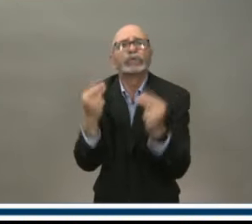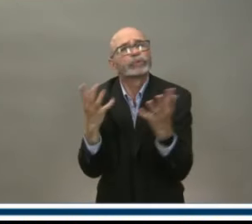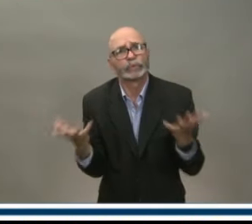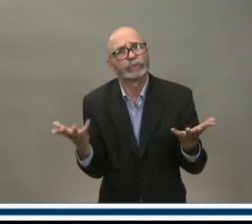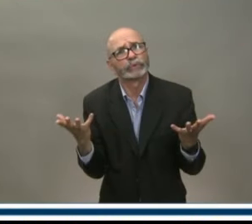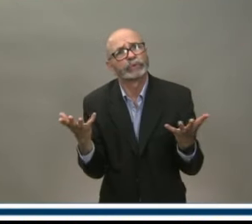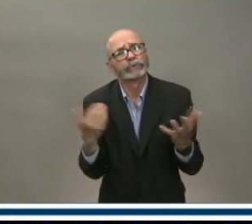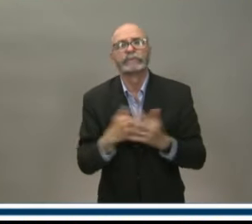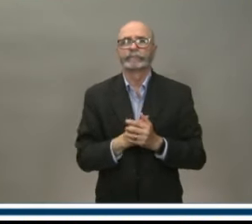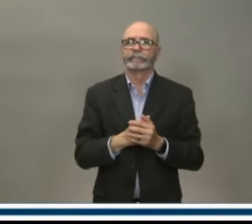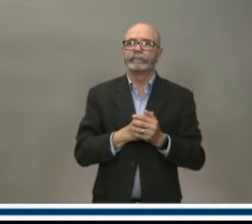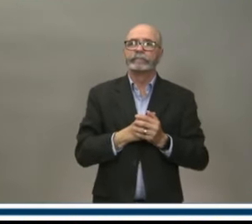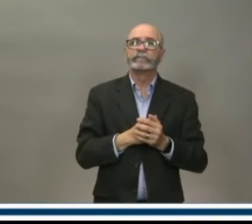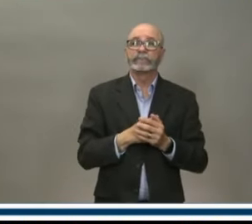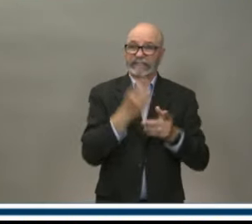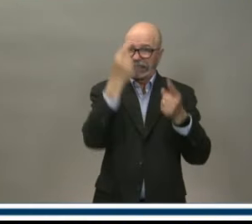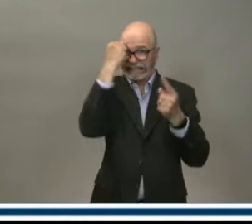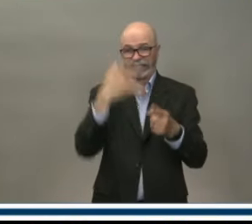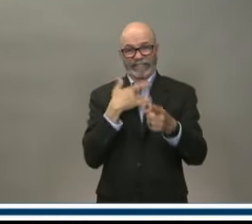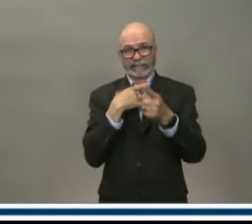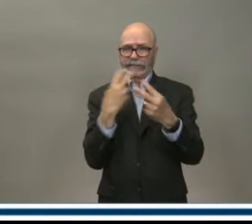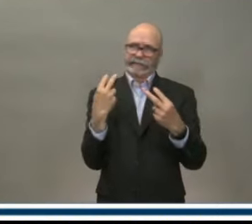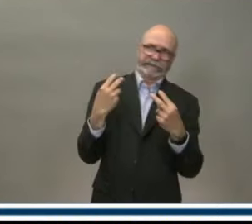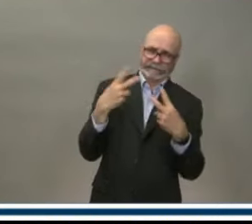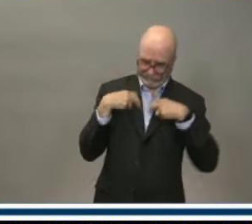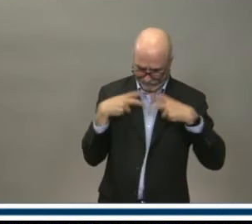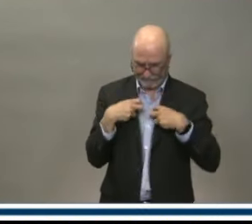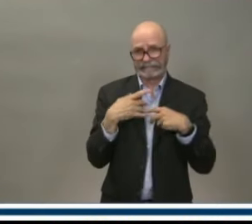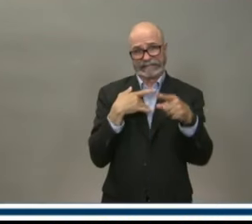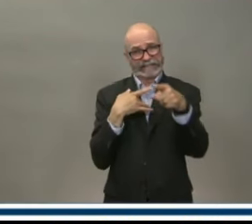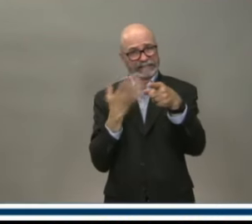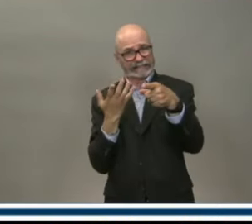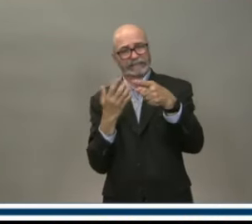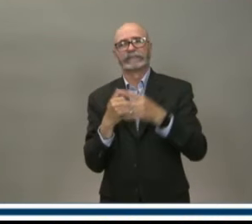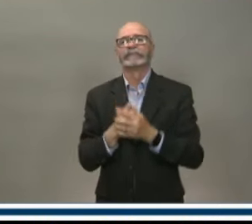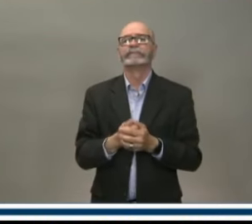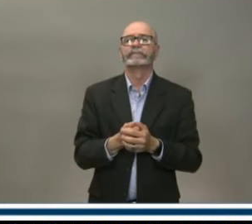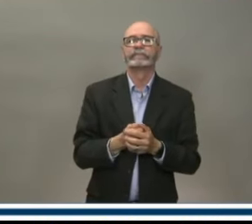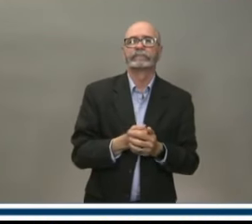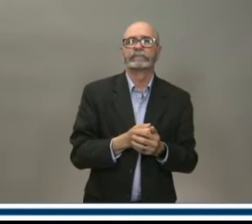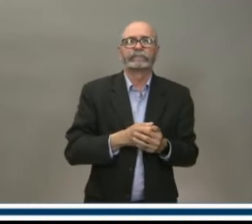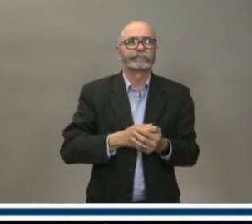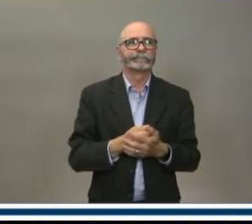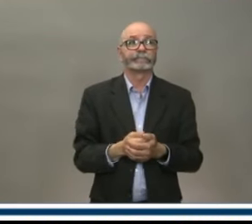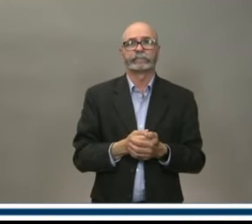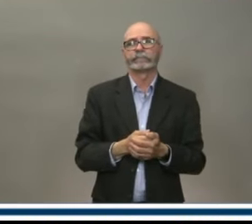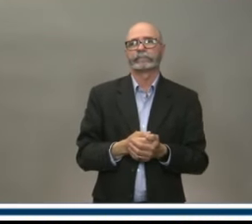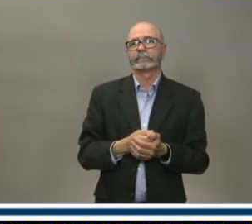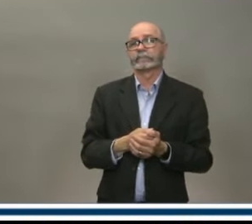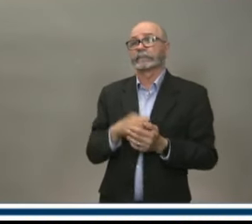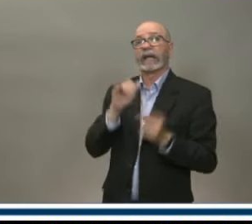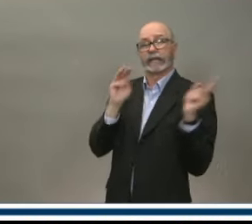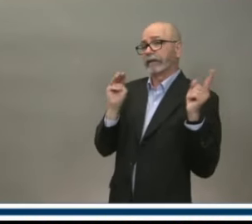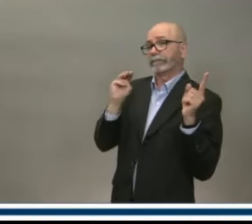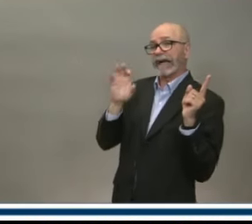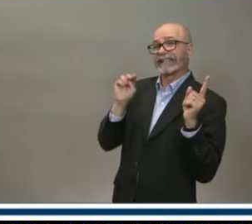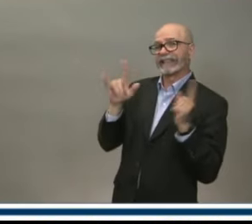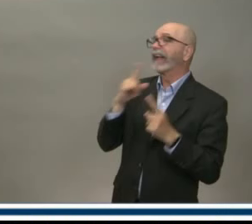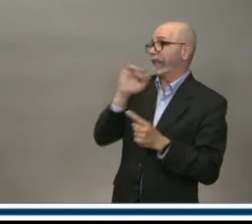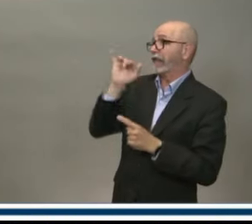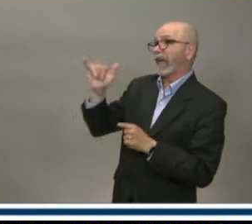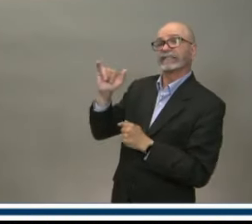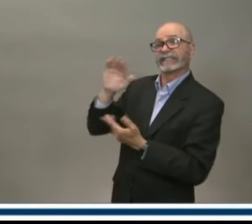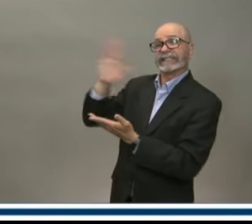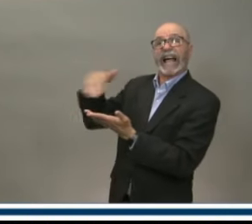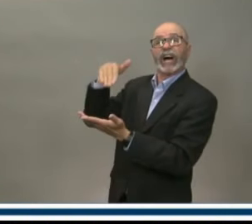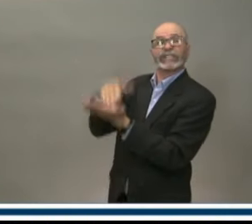you're wondering about? So we would have that command center would have been going around COVID. So as we stood